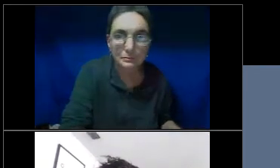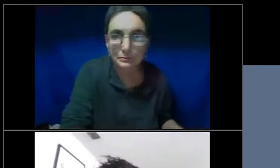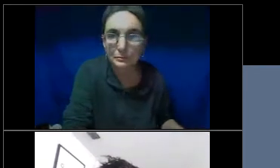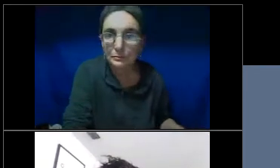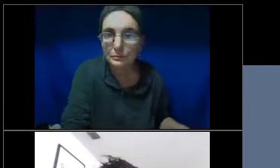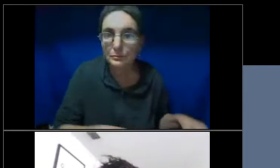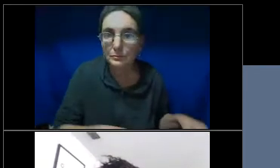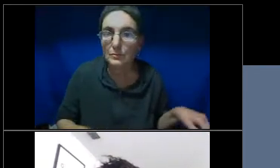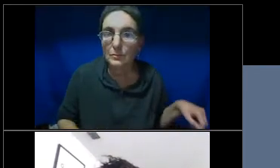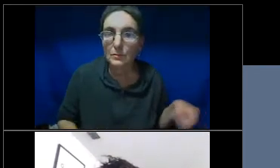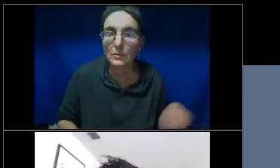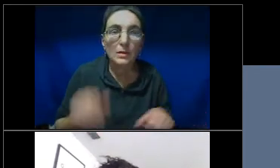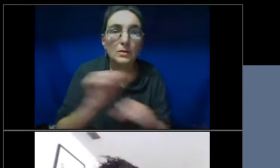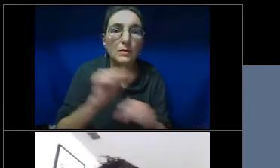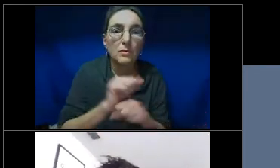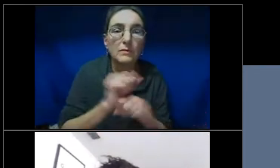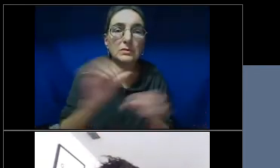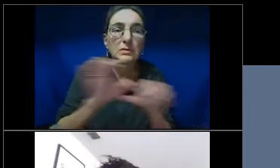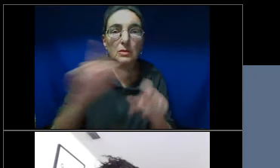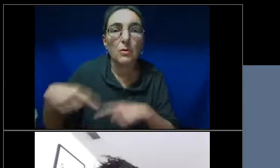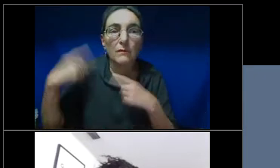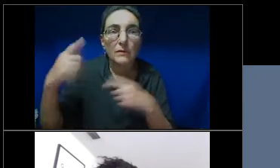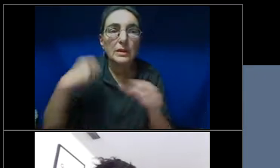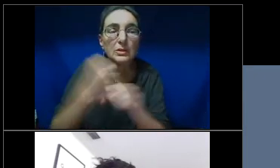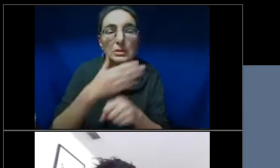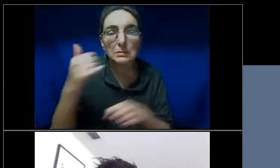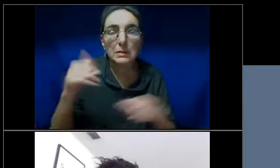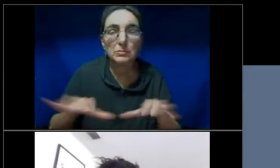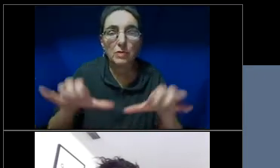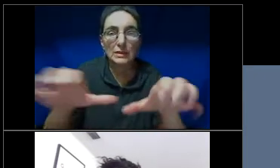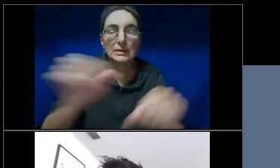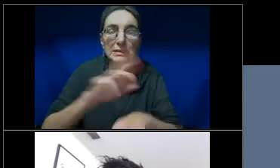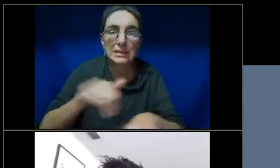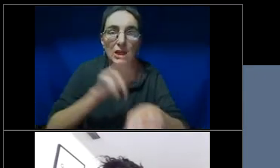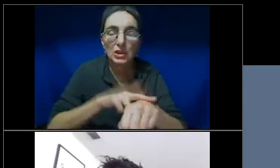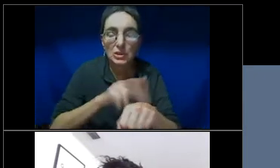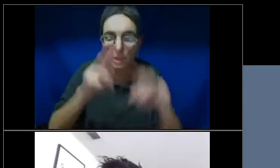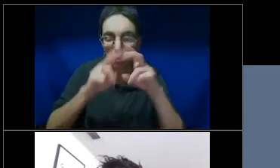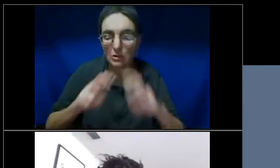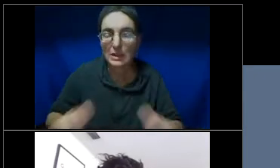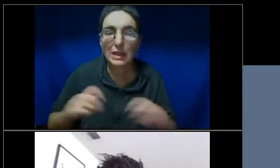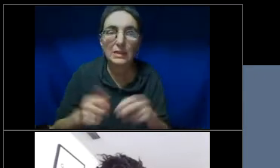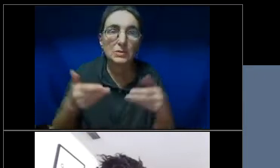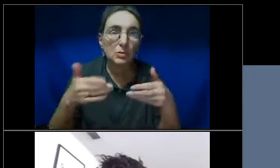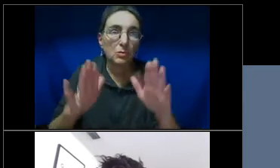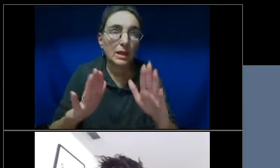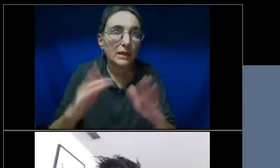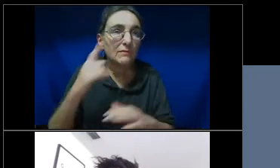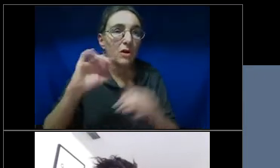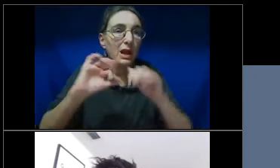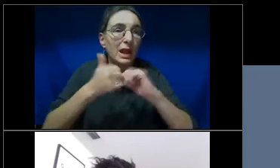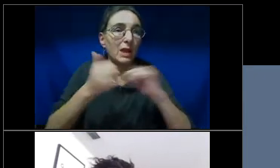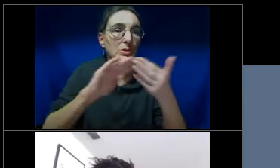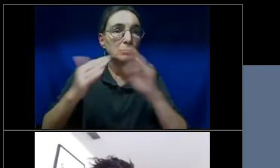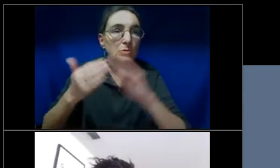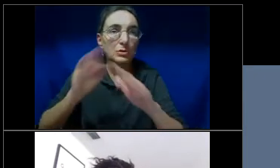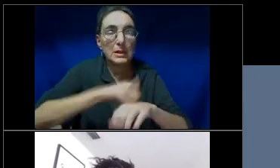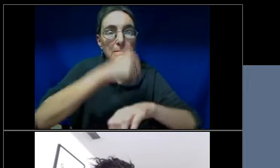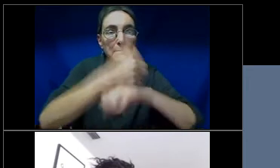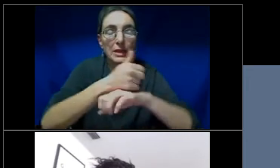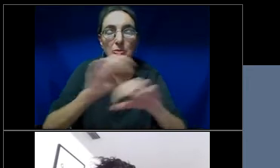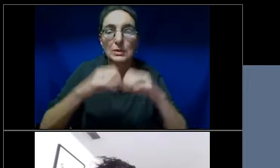best practices, and should be nationally looked at as a mechanism for how community-based organizations literally